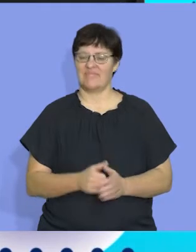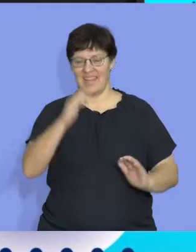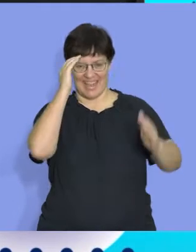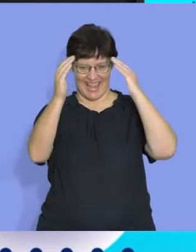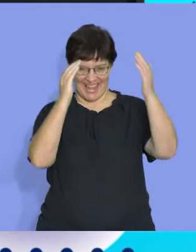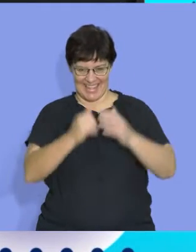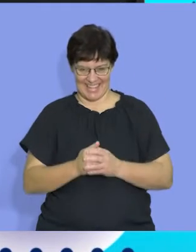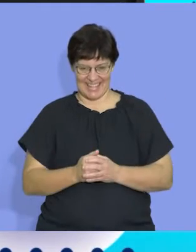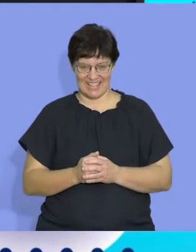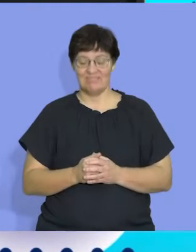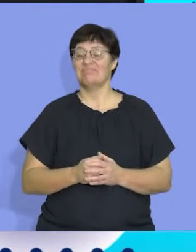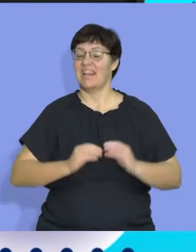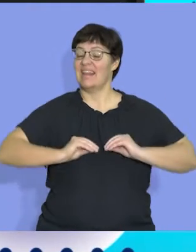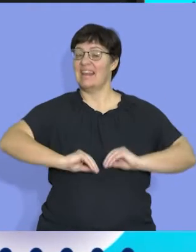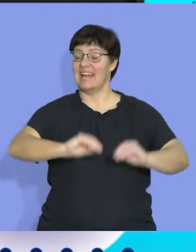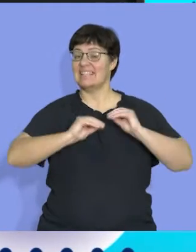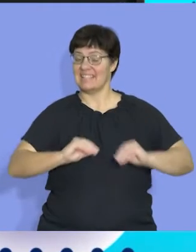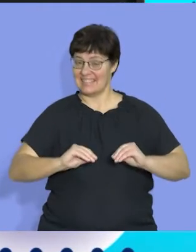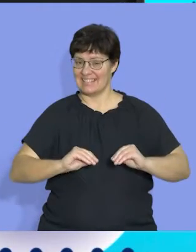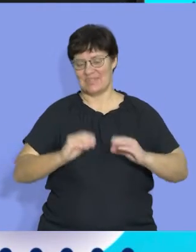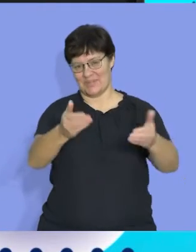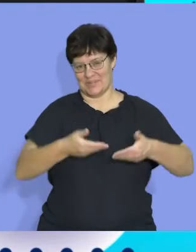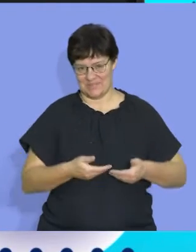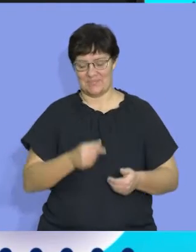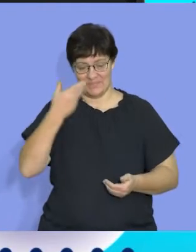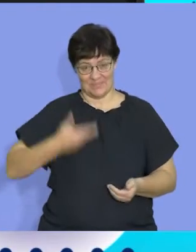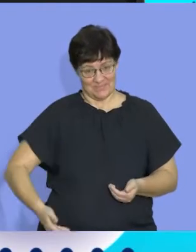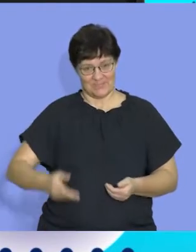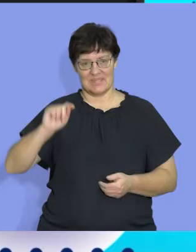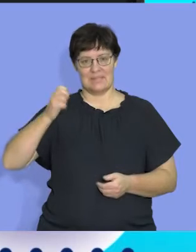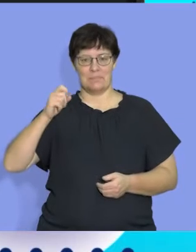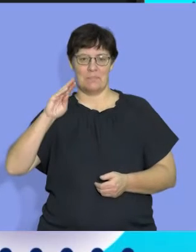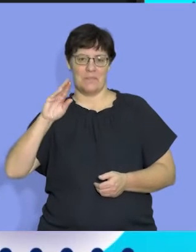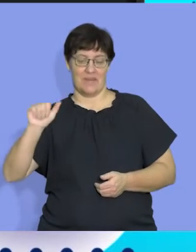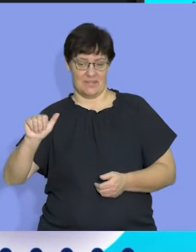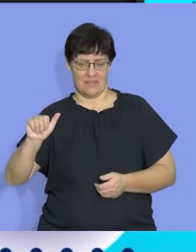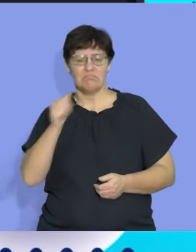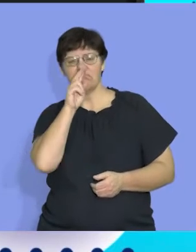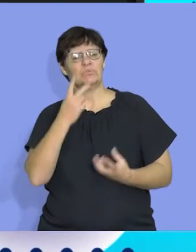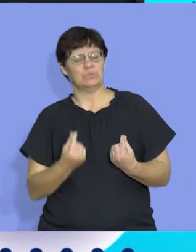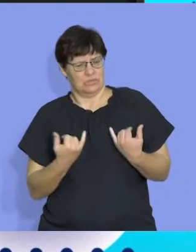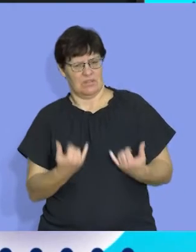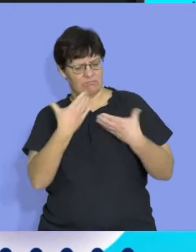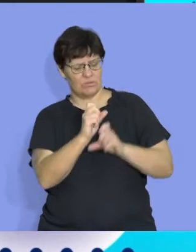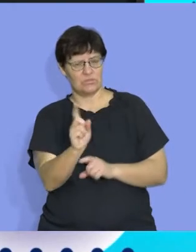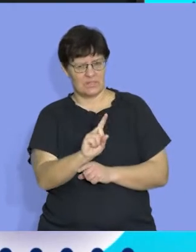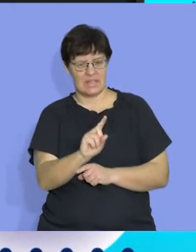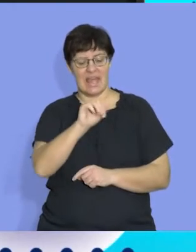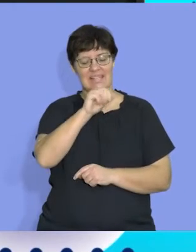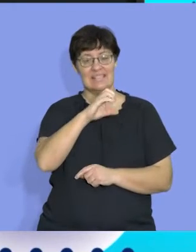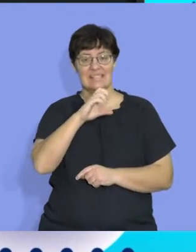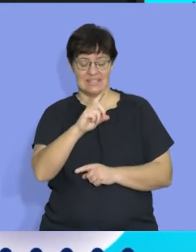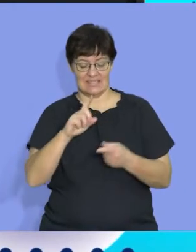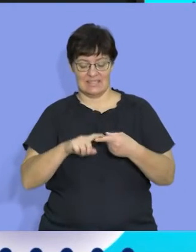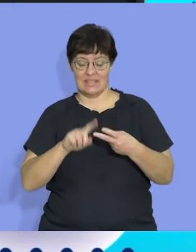Hello and welcome to our lesson. My name is Themba Ncube. Today we are looking at revising of acids and bases. We